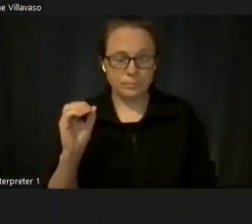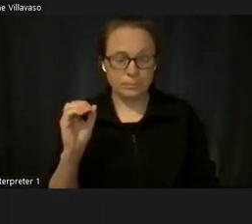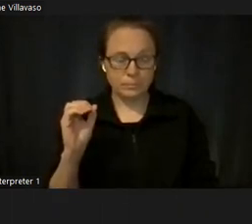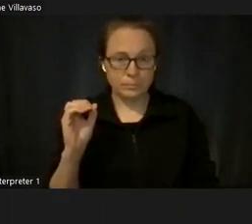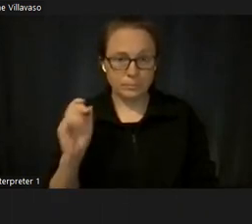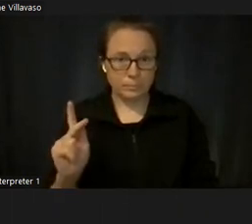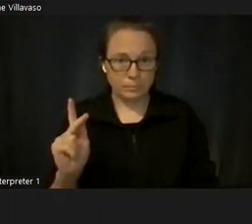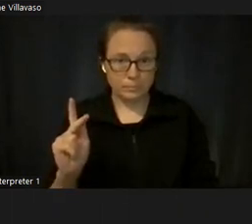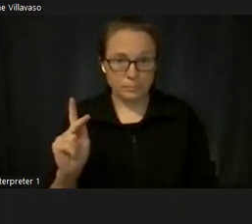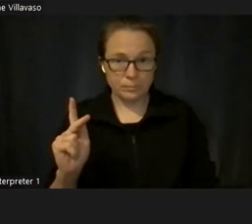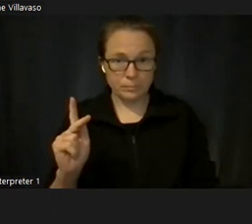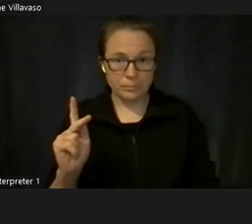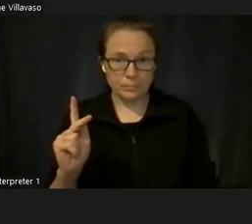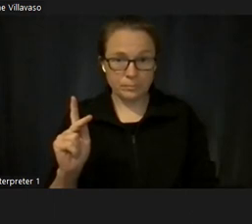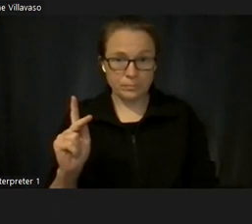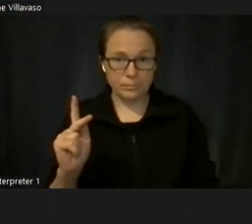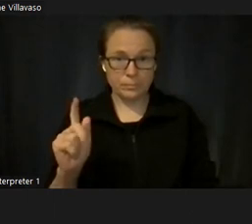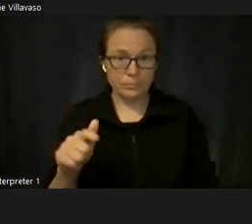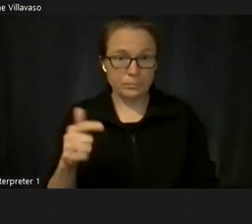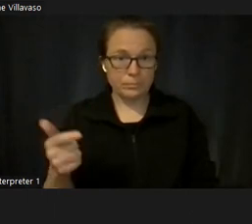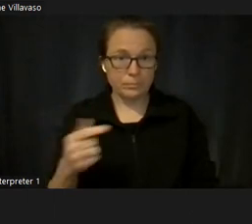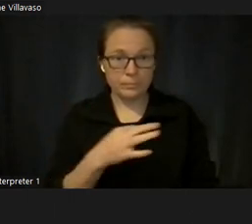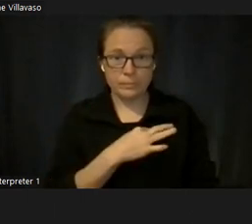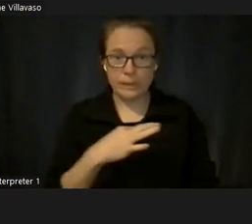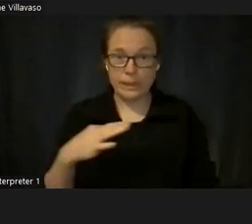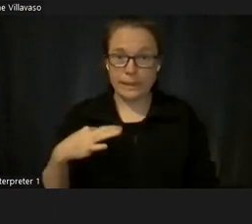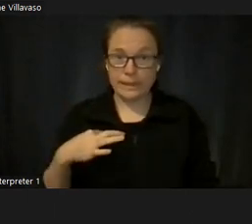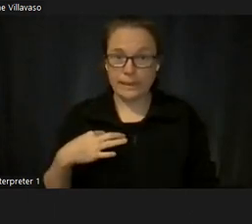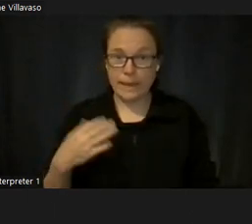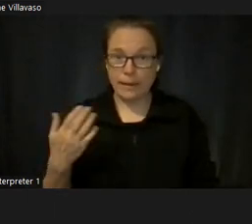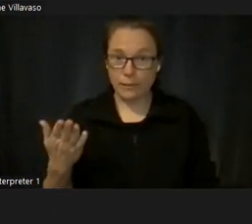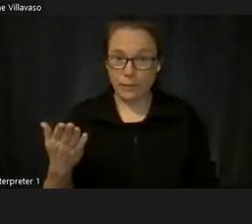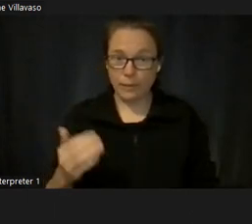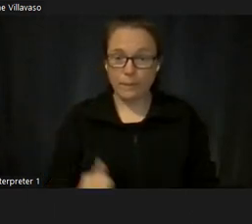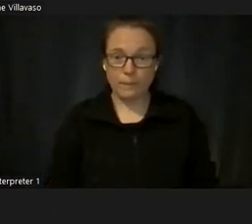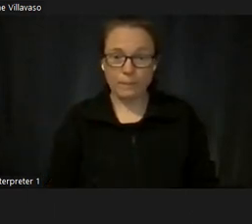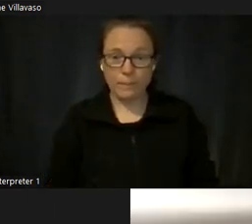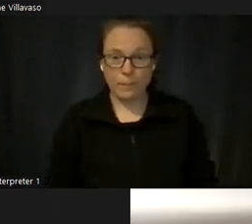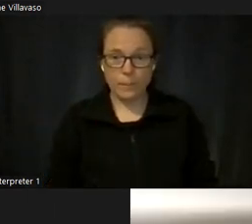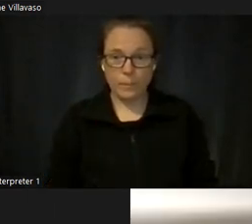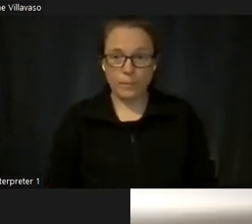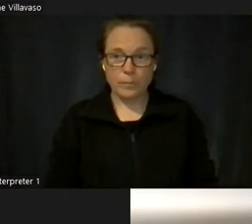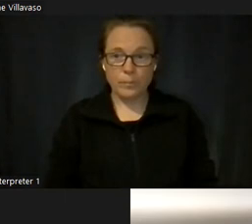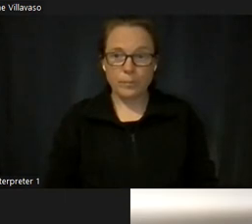we will pass it over to staff for next steps. Am I correct?